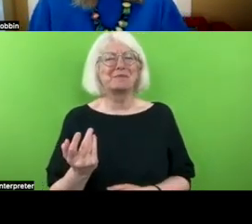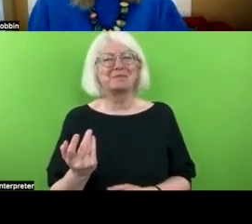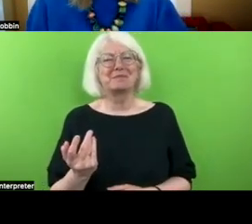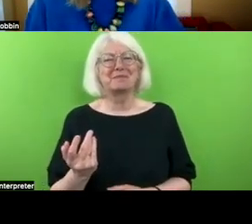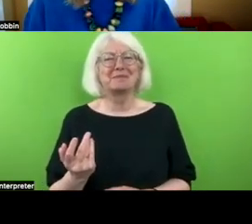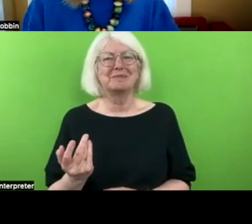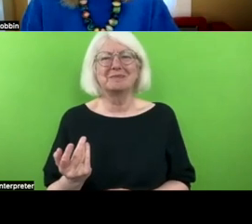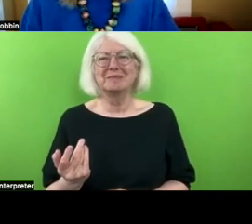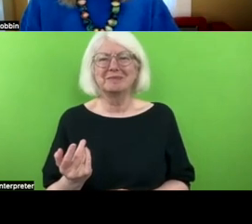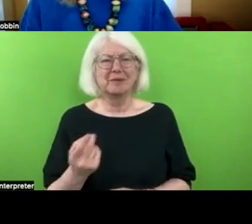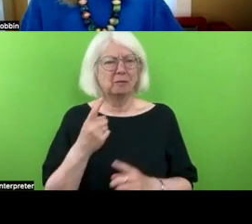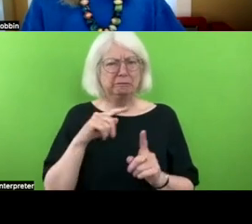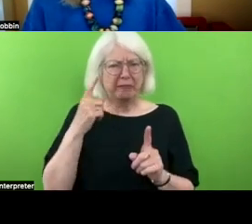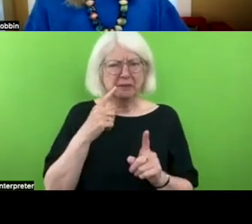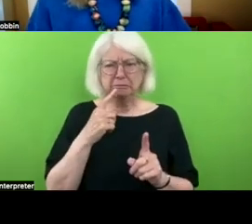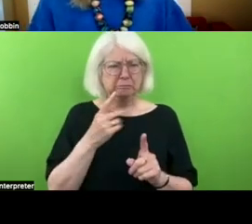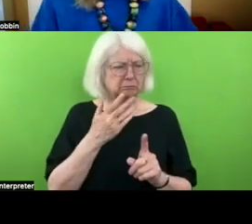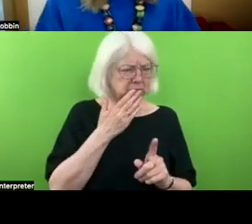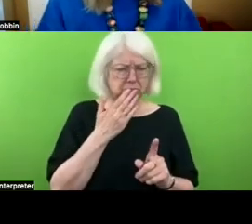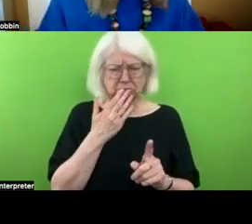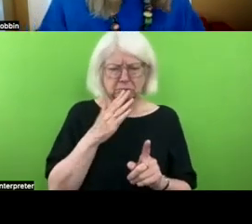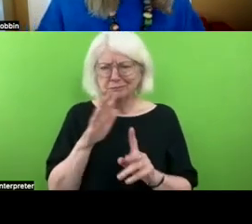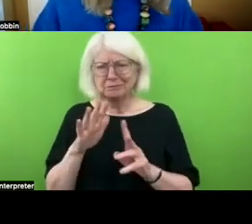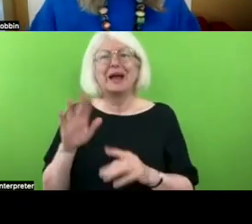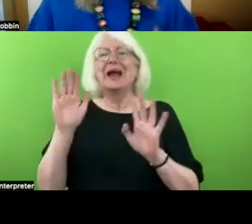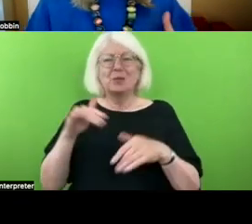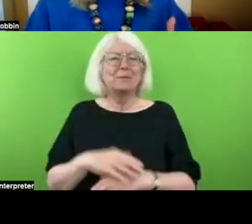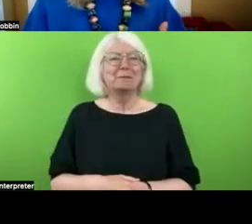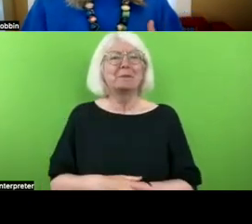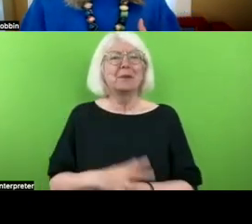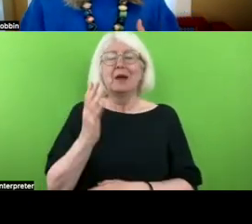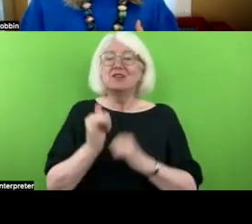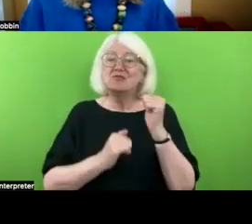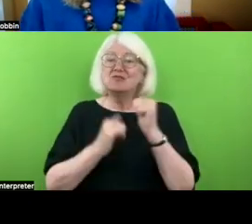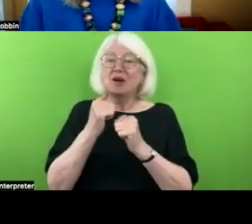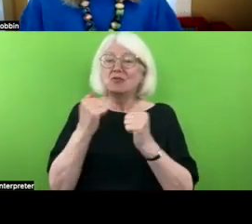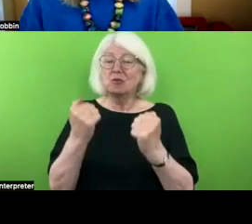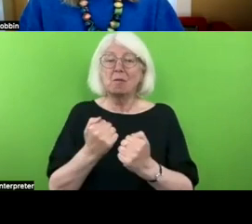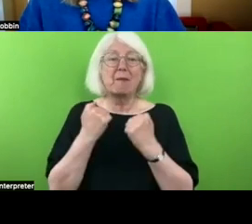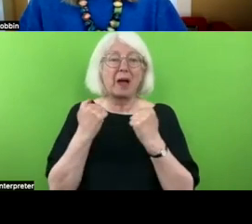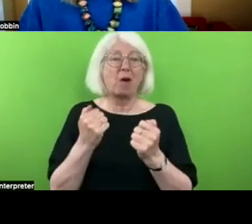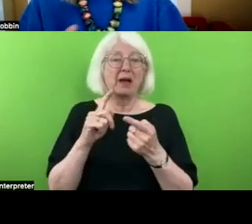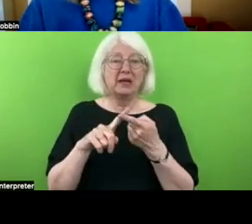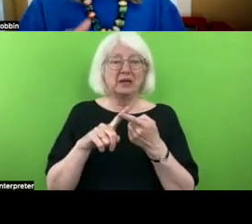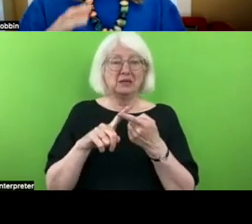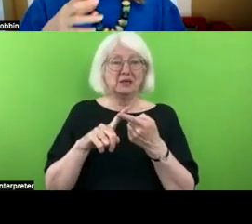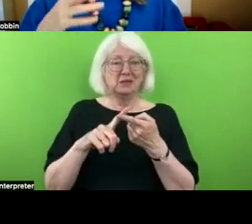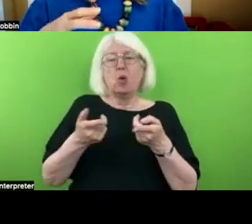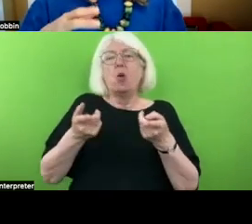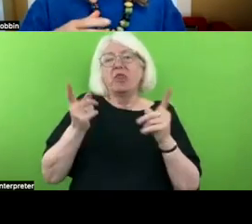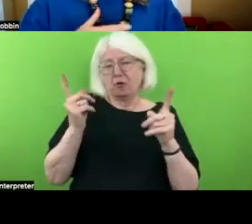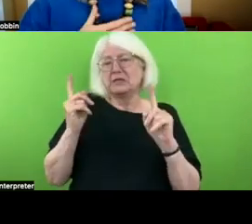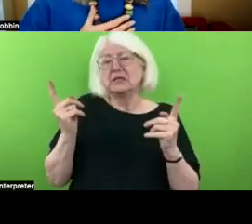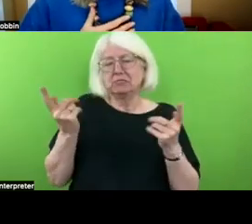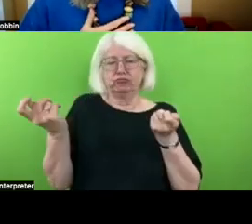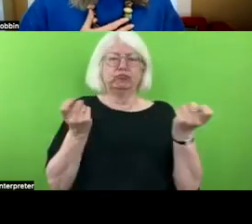might have just turned over 2 pages. No, I haven't. Here we go. Structural power being authority power. So hard power, the power